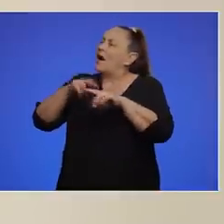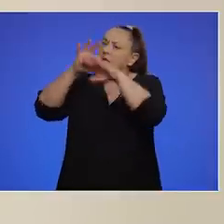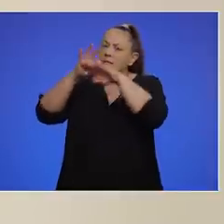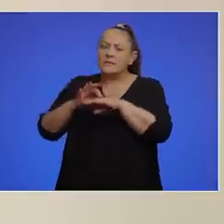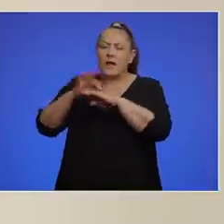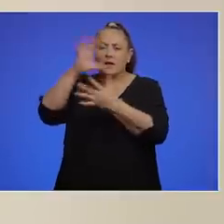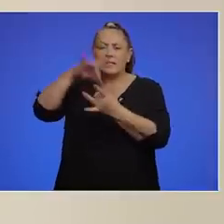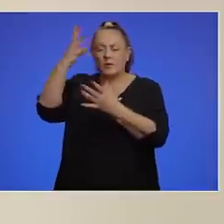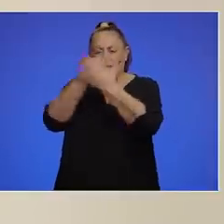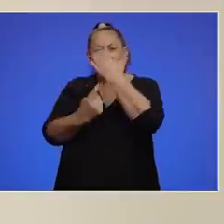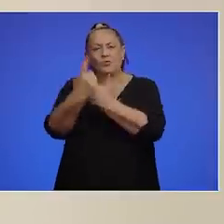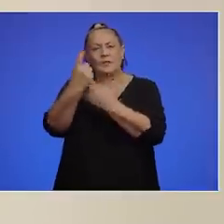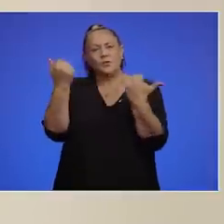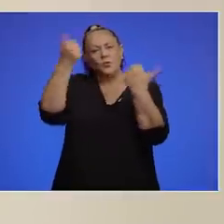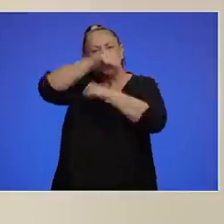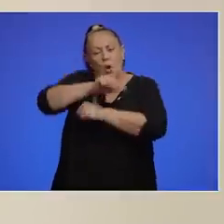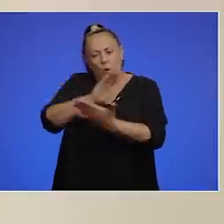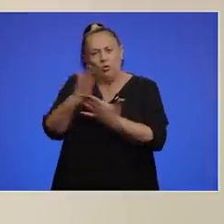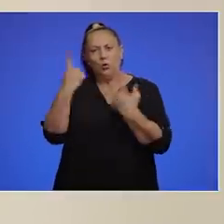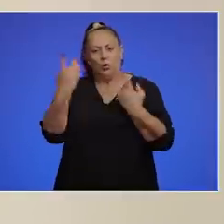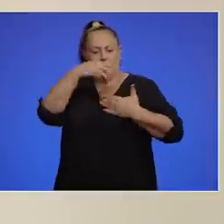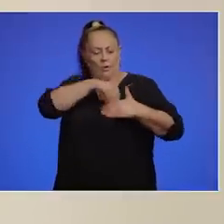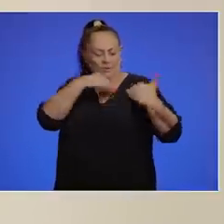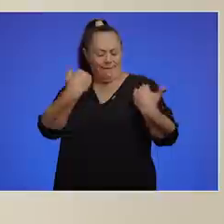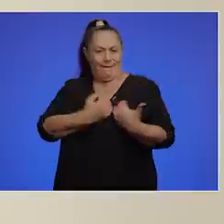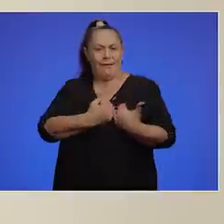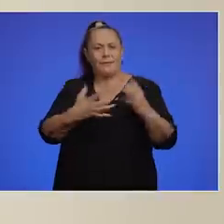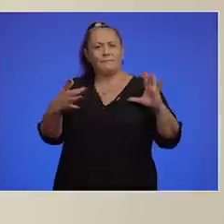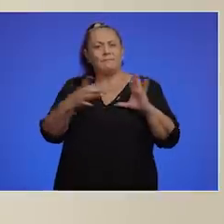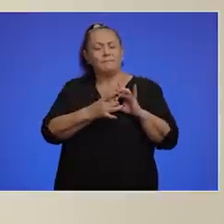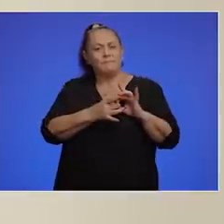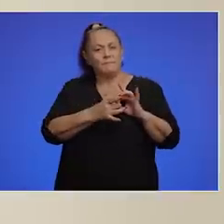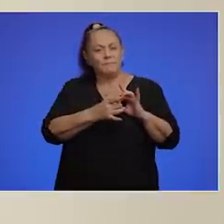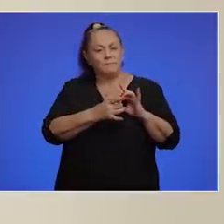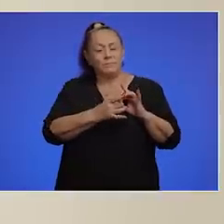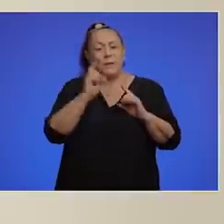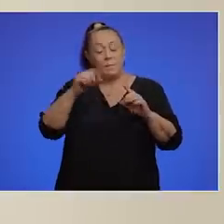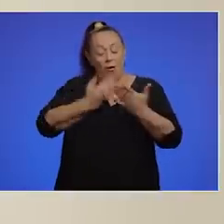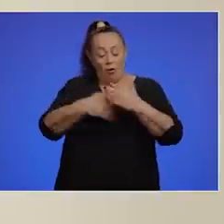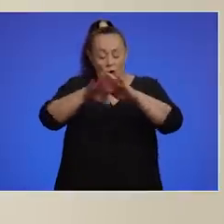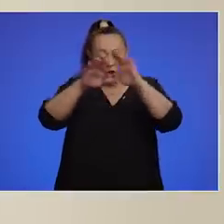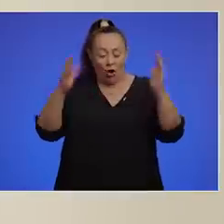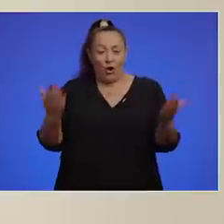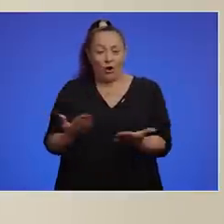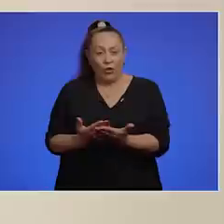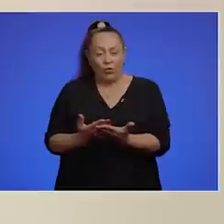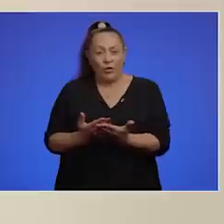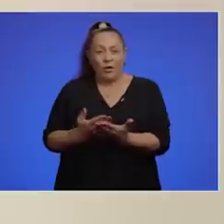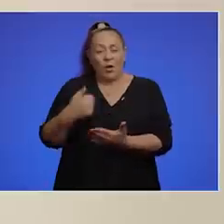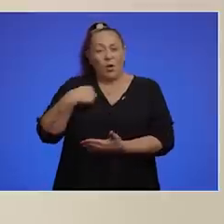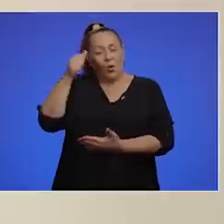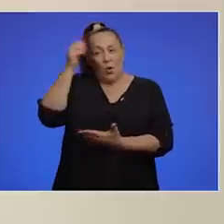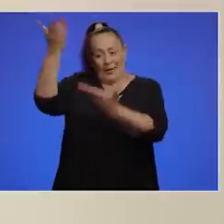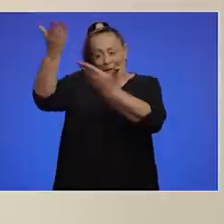Father God the Son And God the Holy Spirit Face to face In heaven But while we're here on earth We're not left